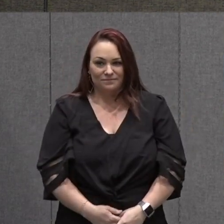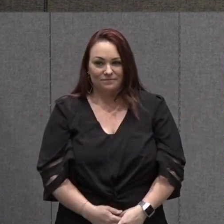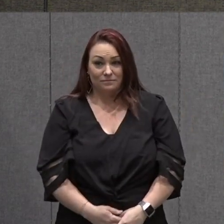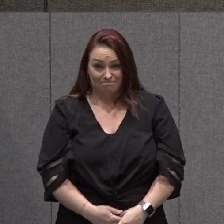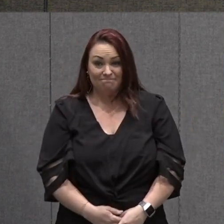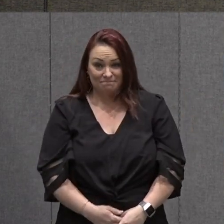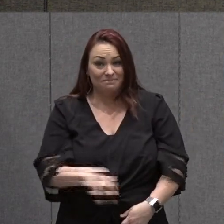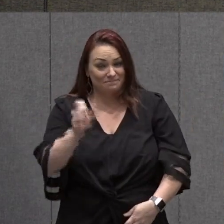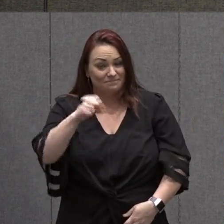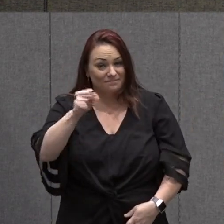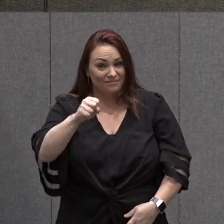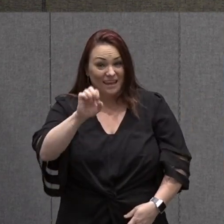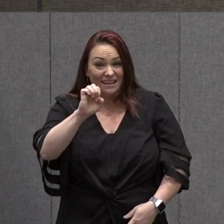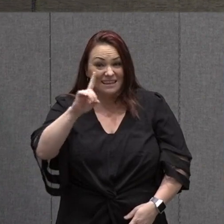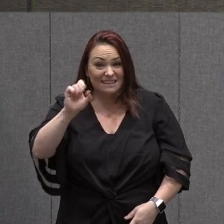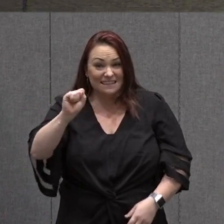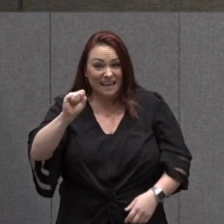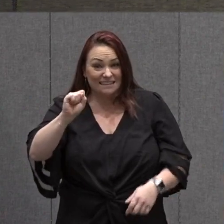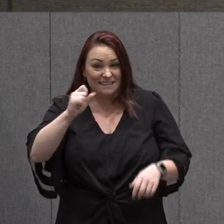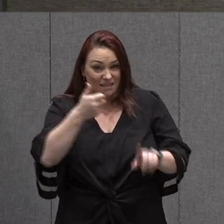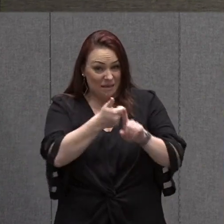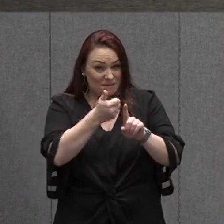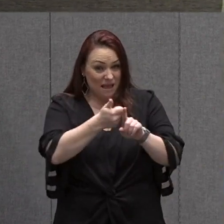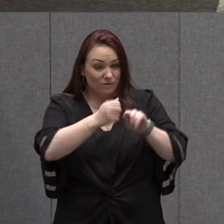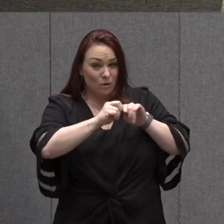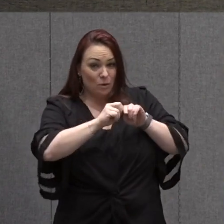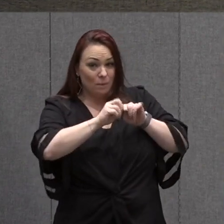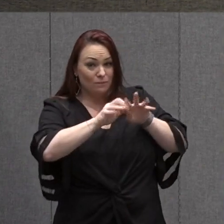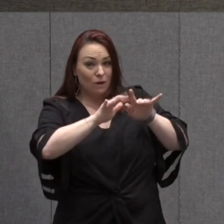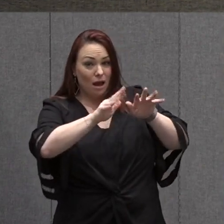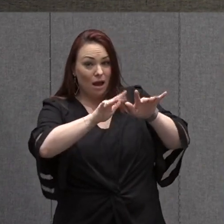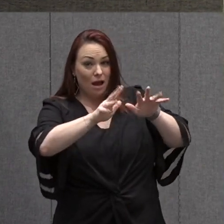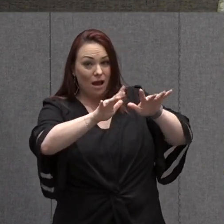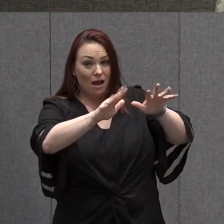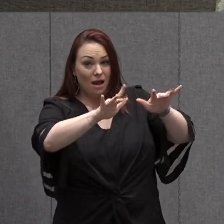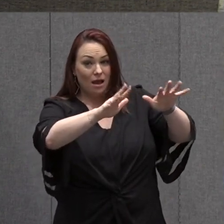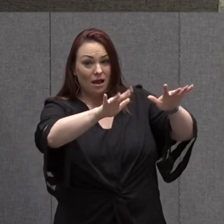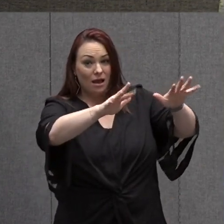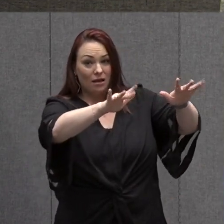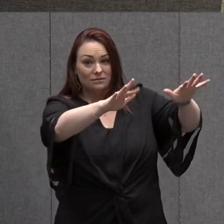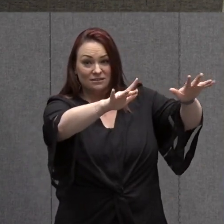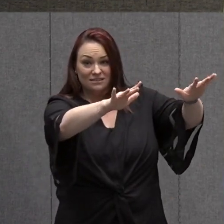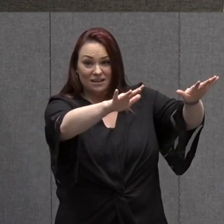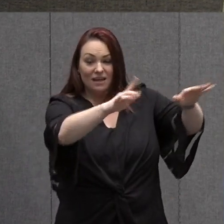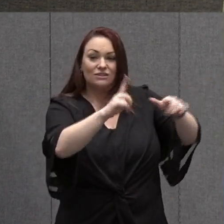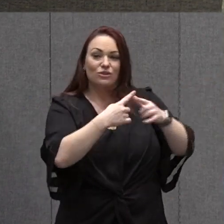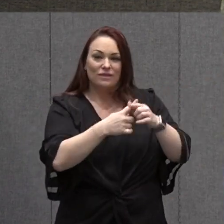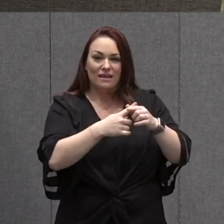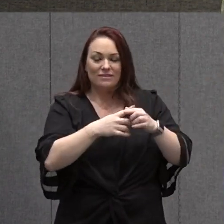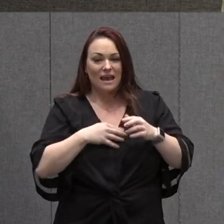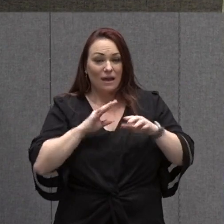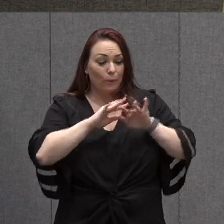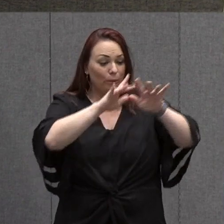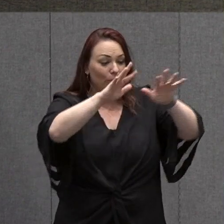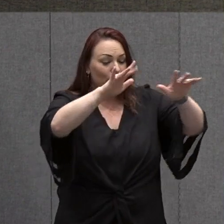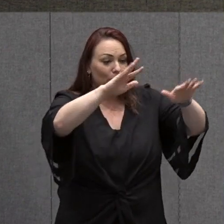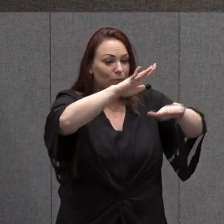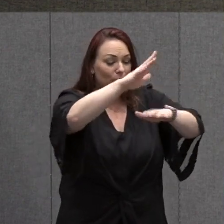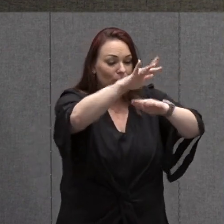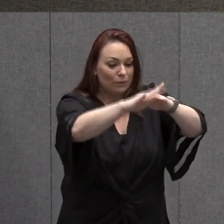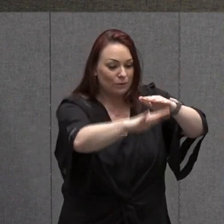Yeah, the seeds are moving around, aren't they? The wind is blowing them so that they can move around and grow somewhere